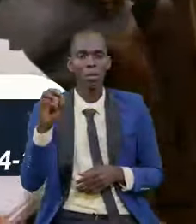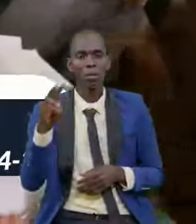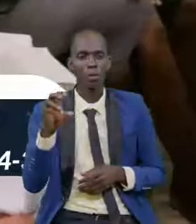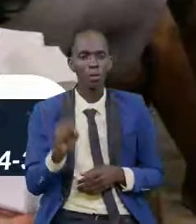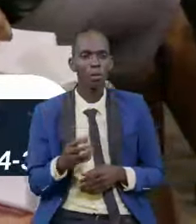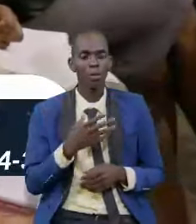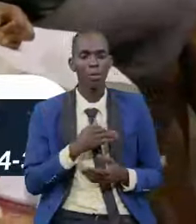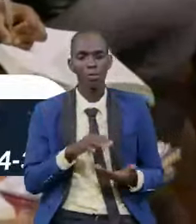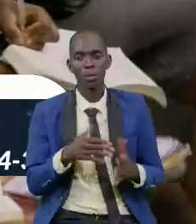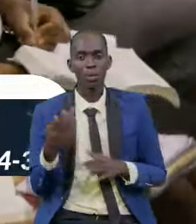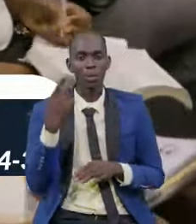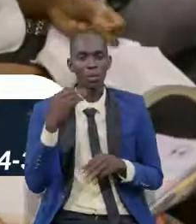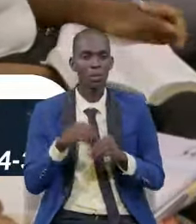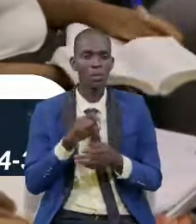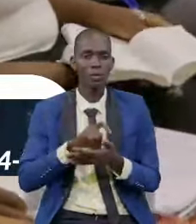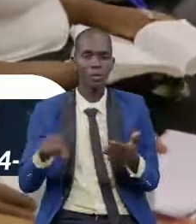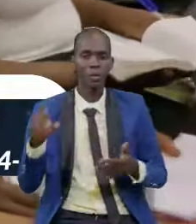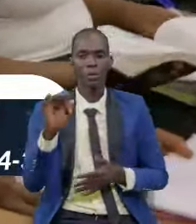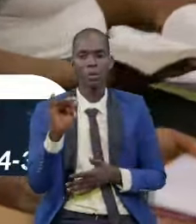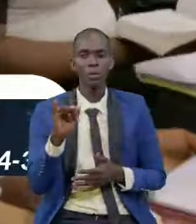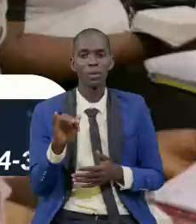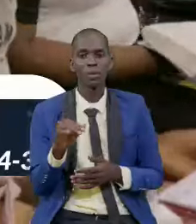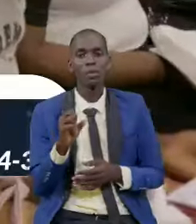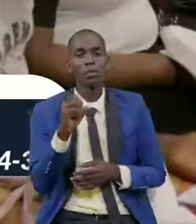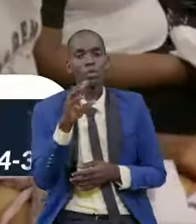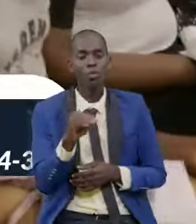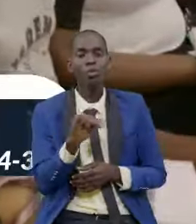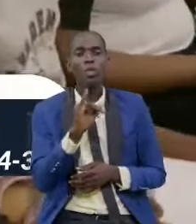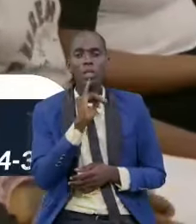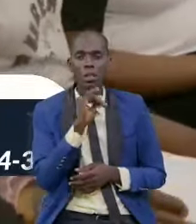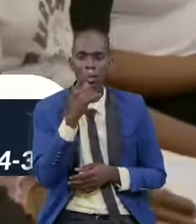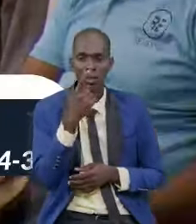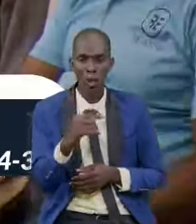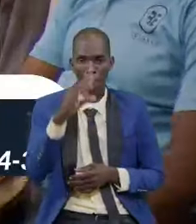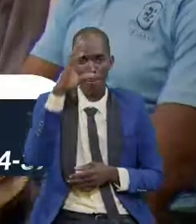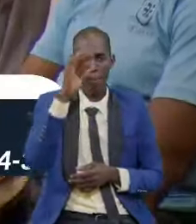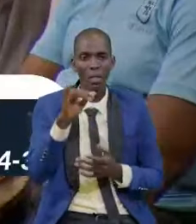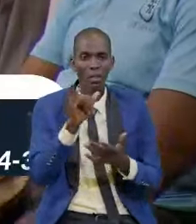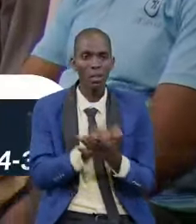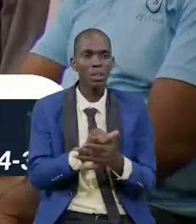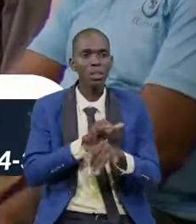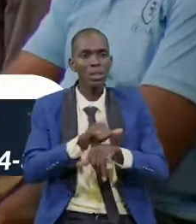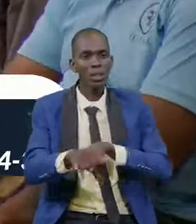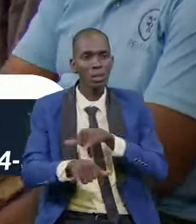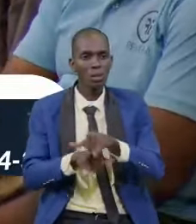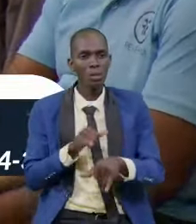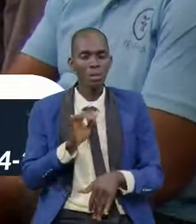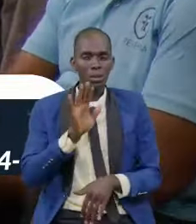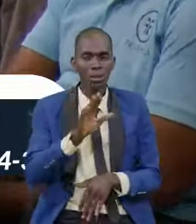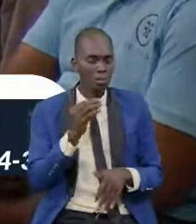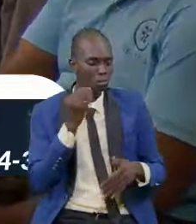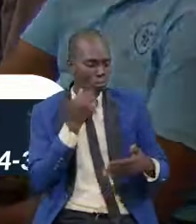verse 19. So is the man that deceiveth his